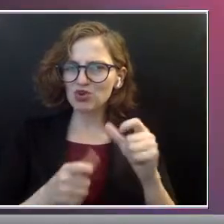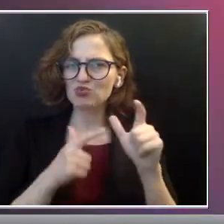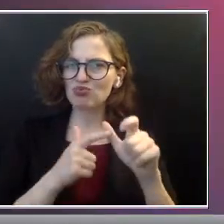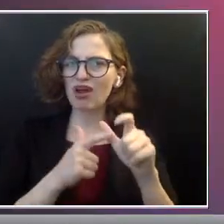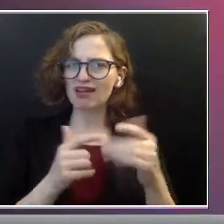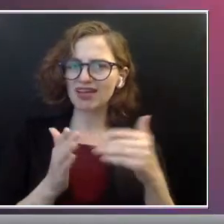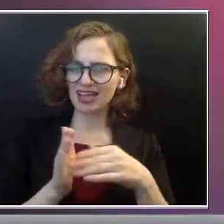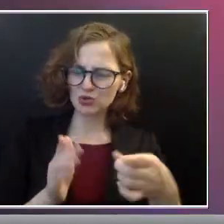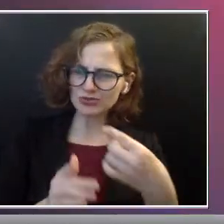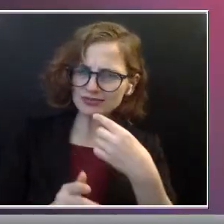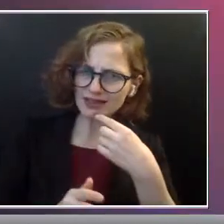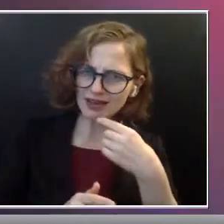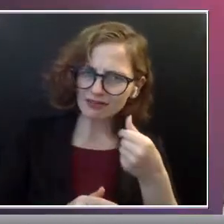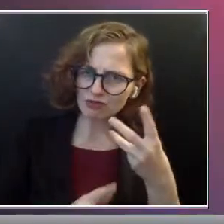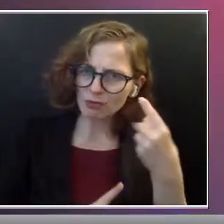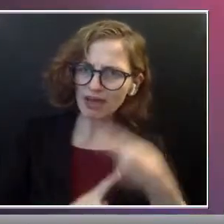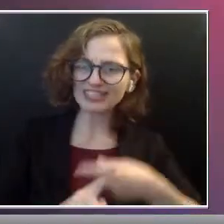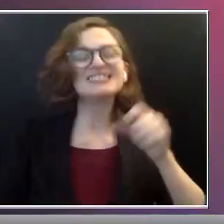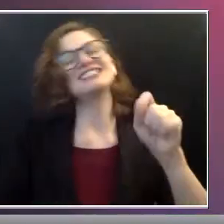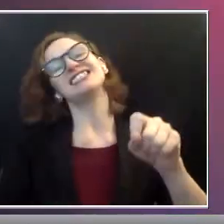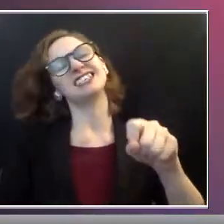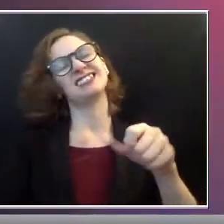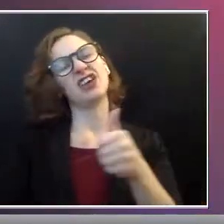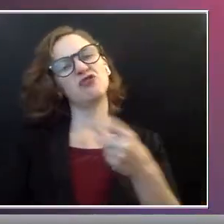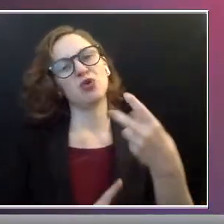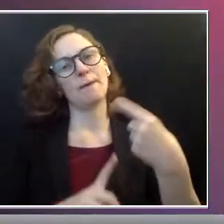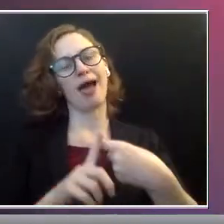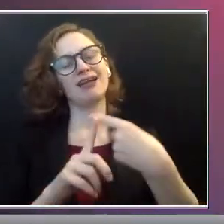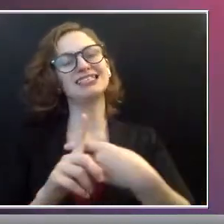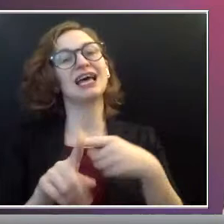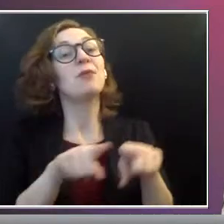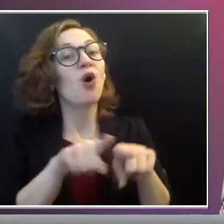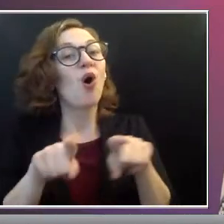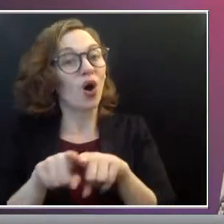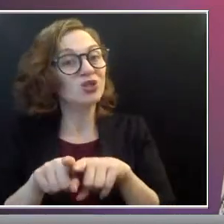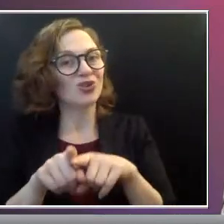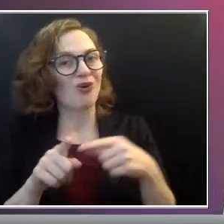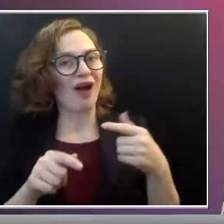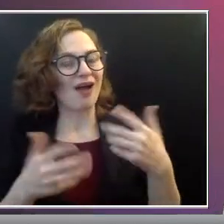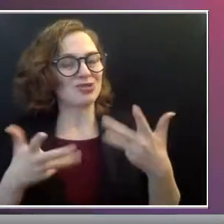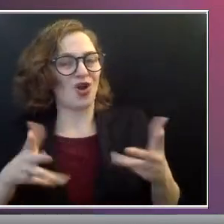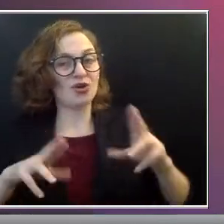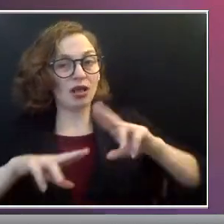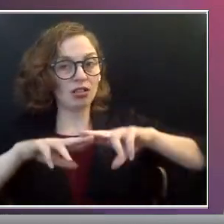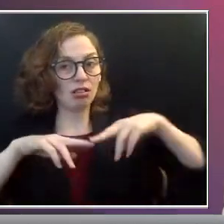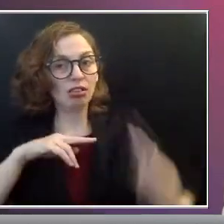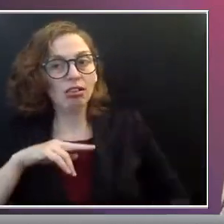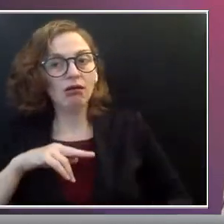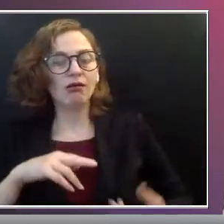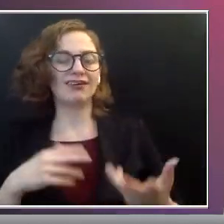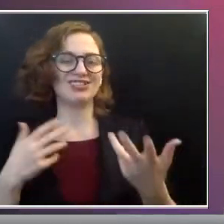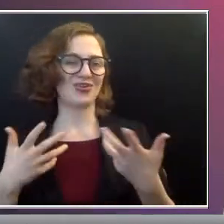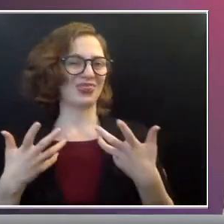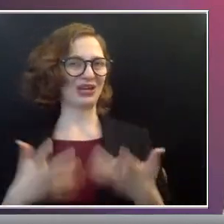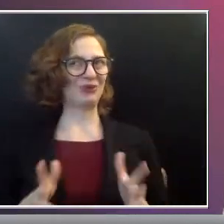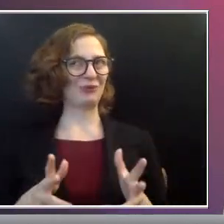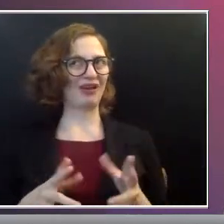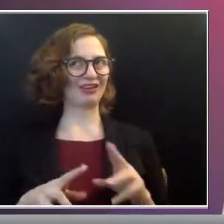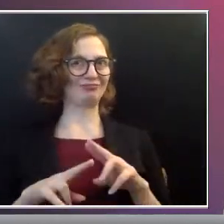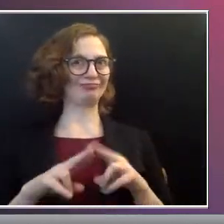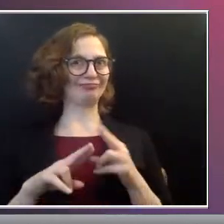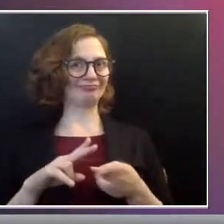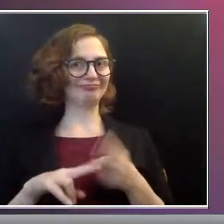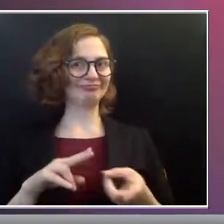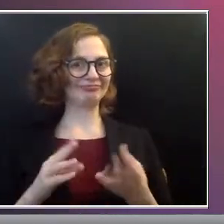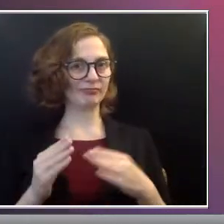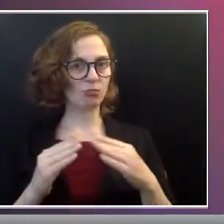months, and I think part of that was also like the weight loss. They just didn't want to exacerbate that with running, and so I think it was twofold, but I think it was like a couple months. Because I